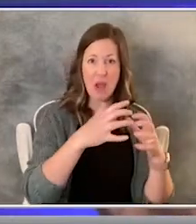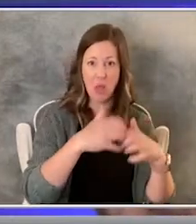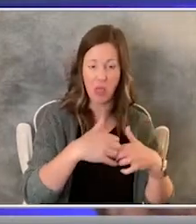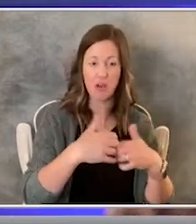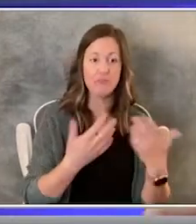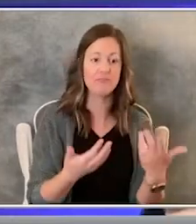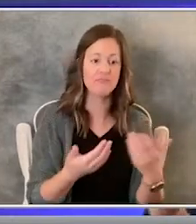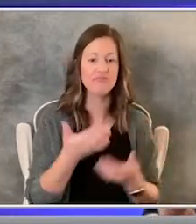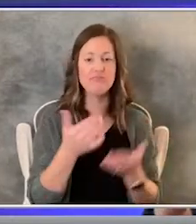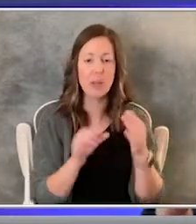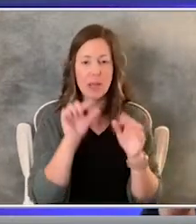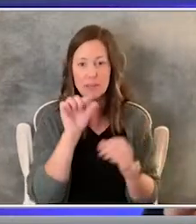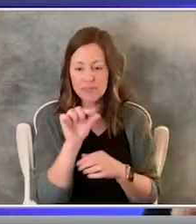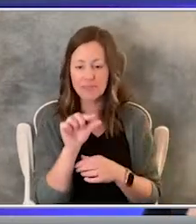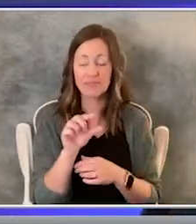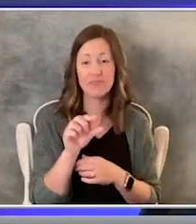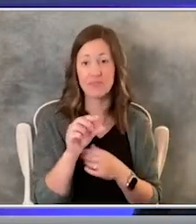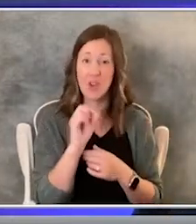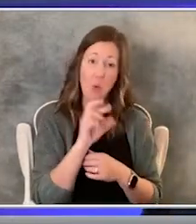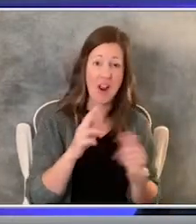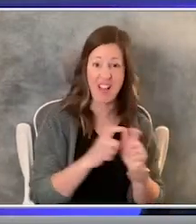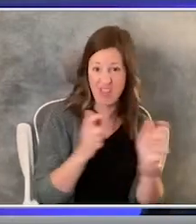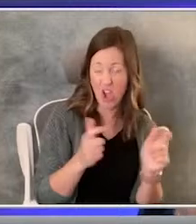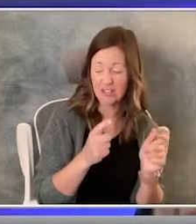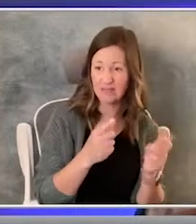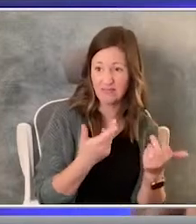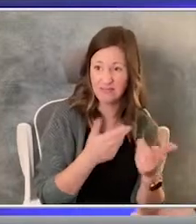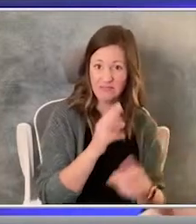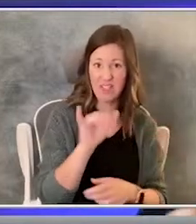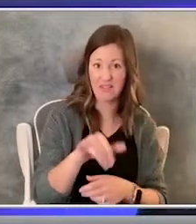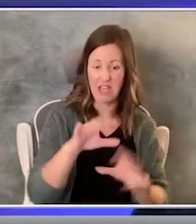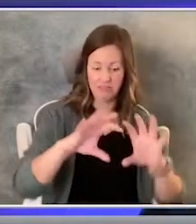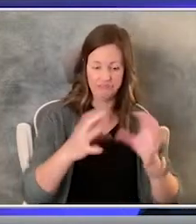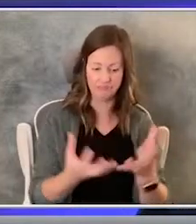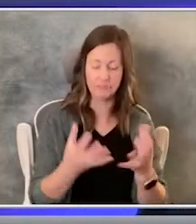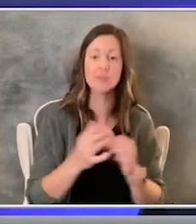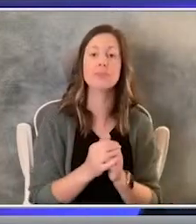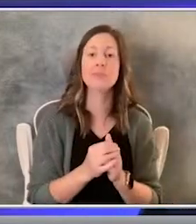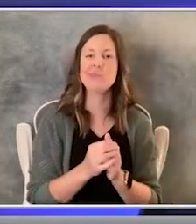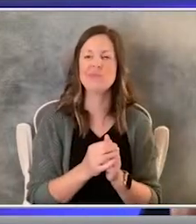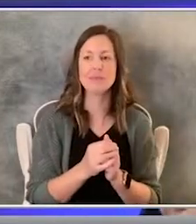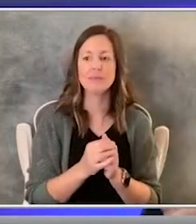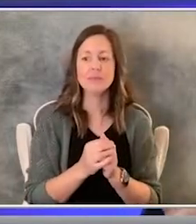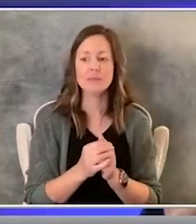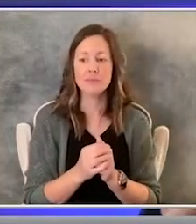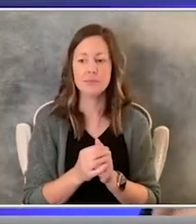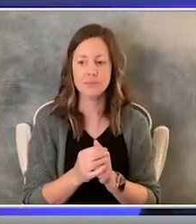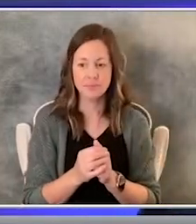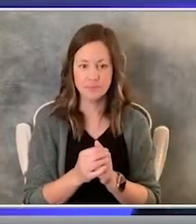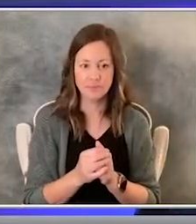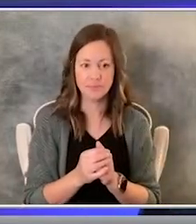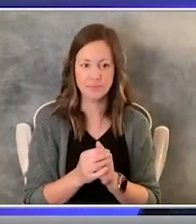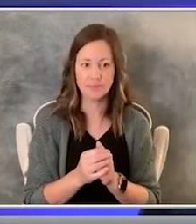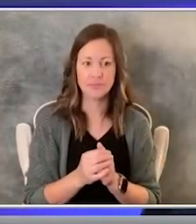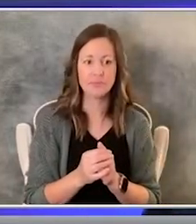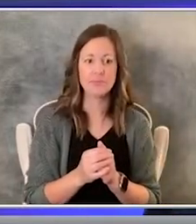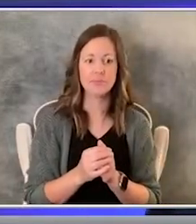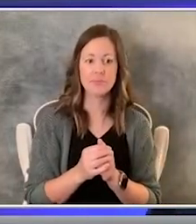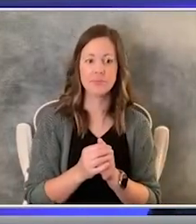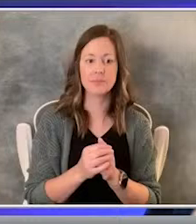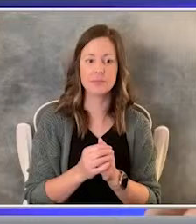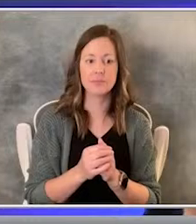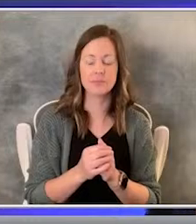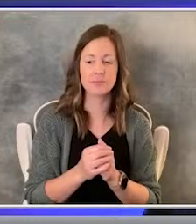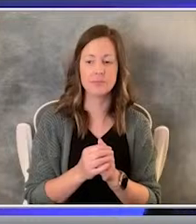bad outlook. You know, if it gets to the point where it tears, the surgeons still will frequently, you know, if they're a candidate, will still